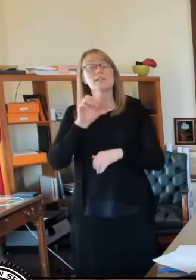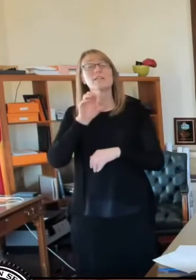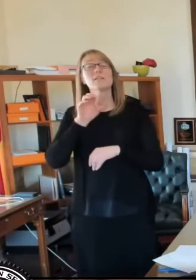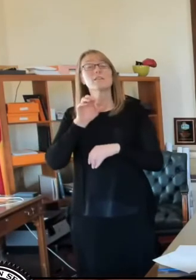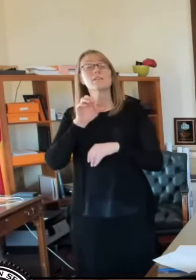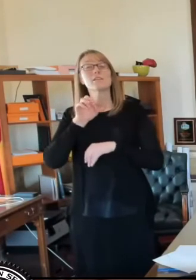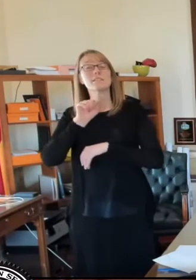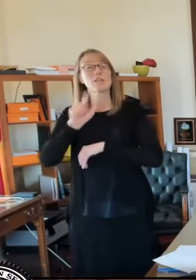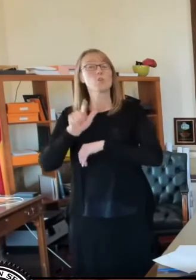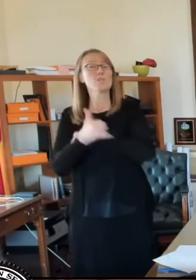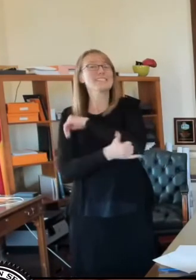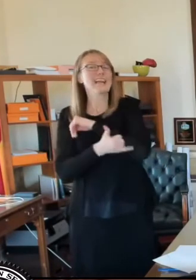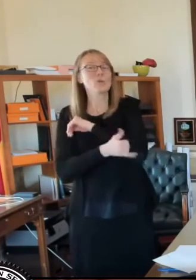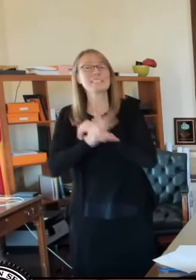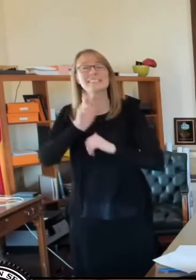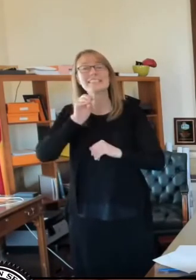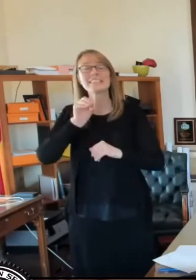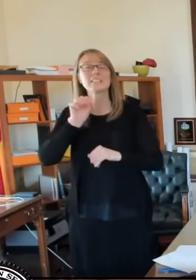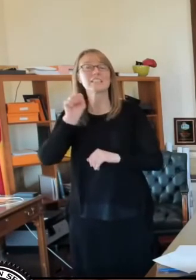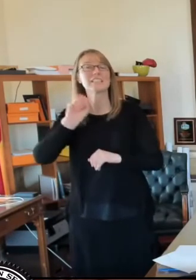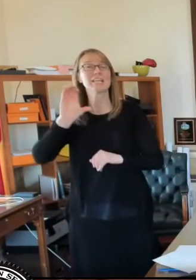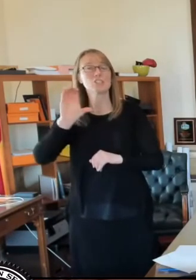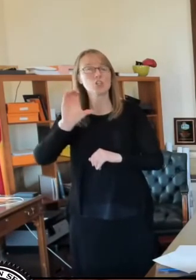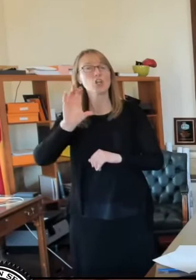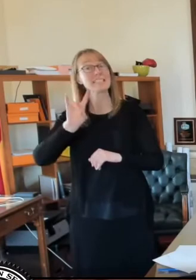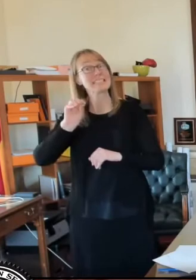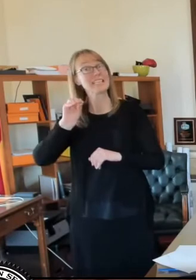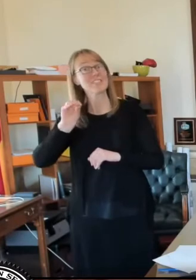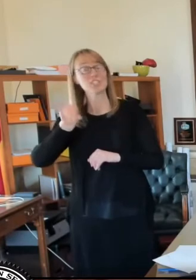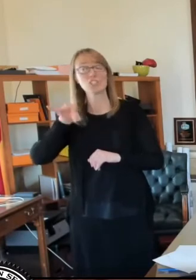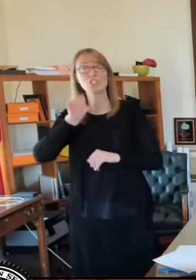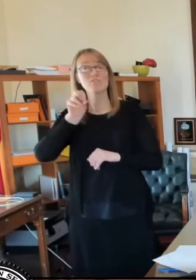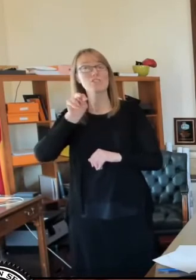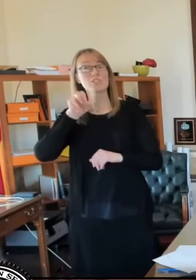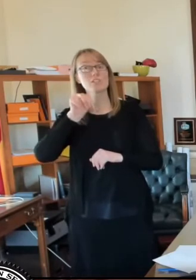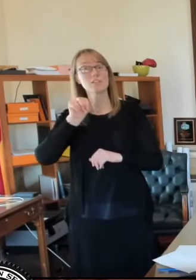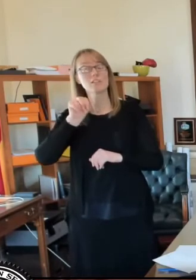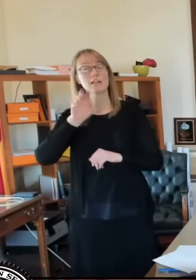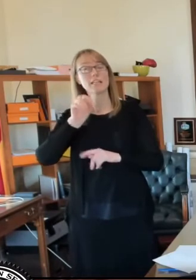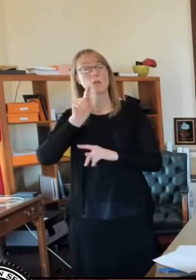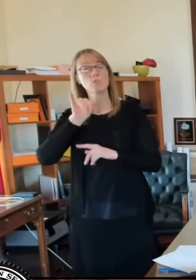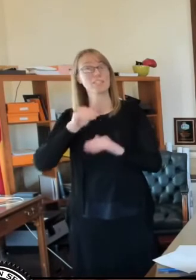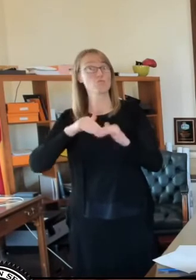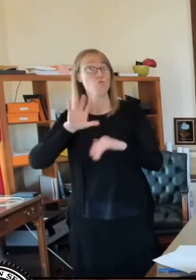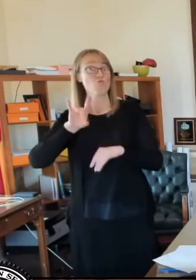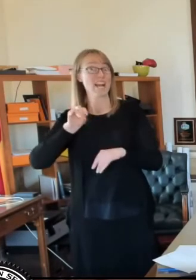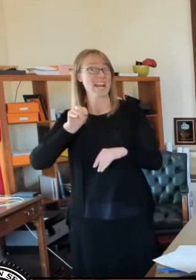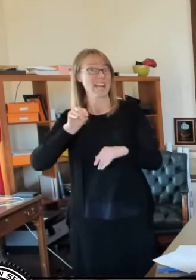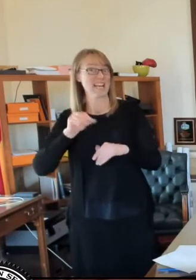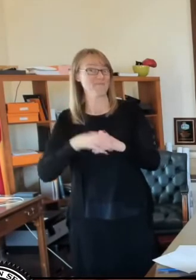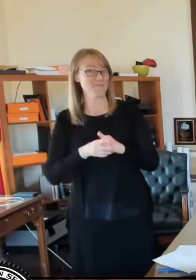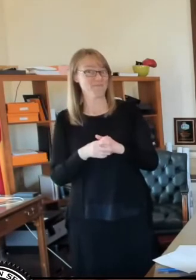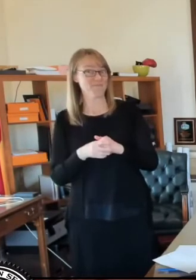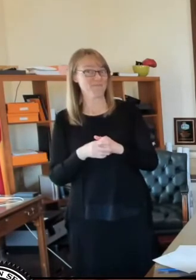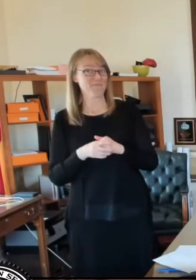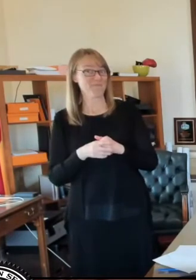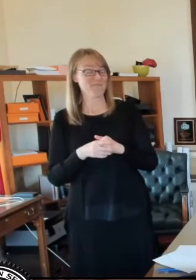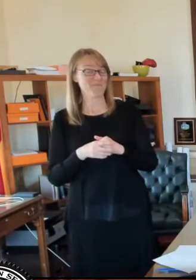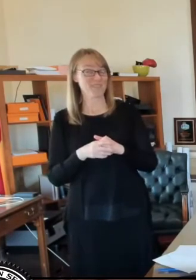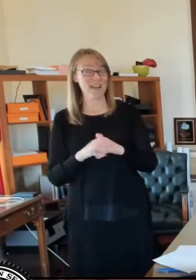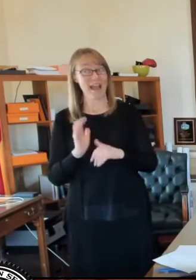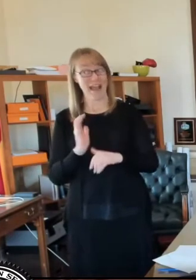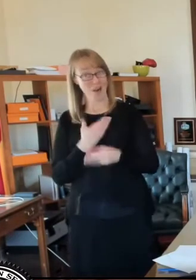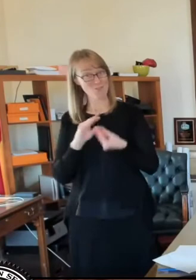is at almost 70. Jefferson County is a little over 80. So our number of 44 cases